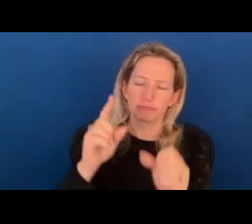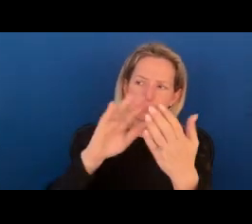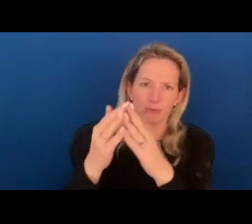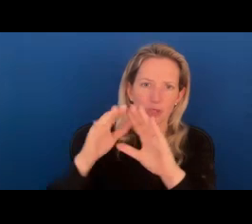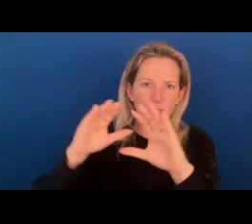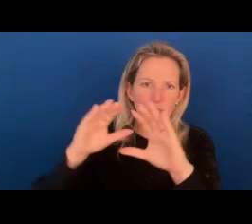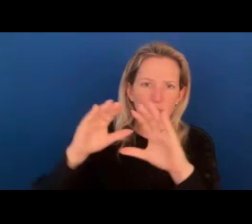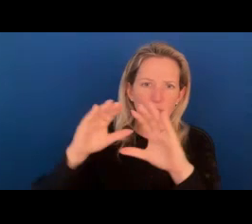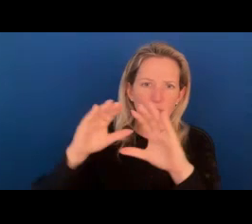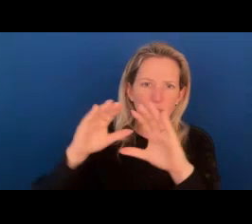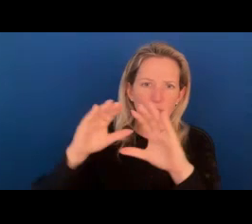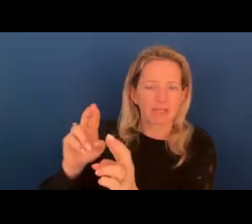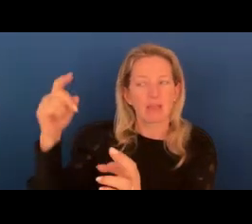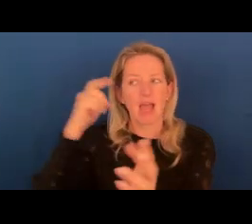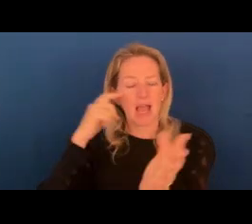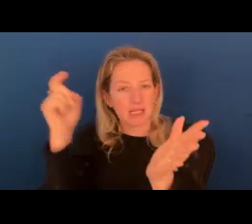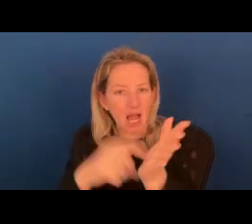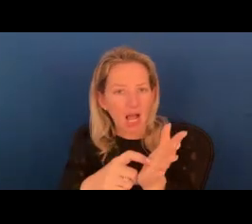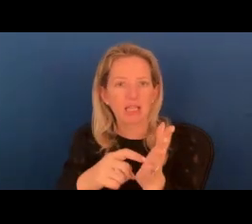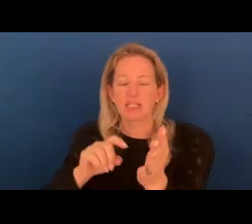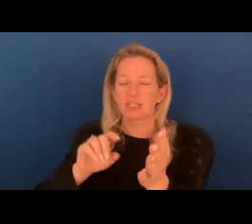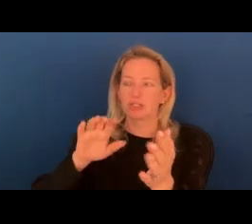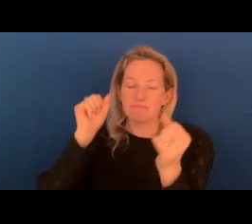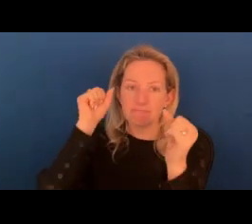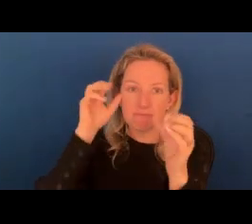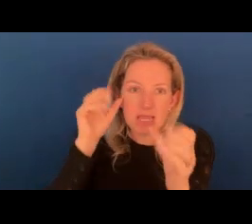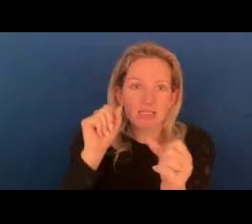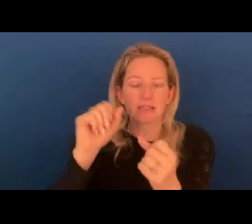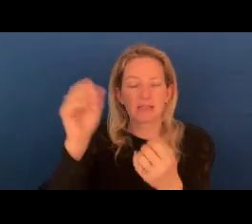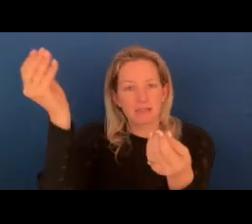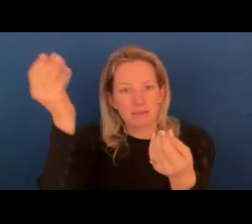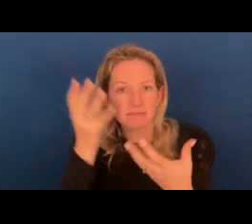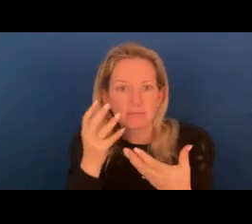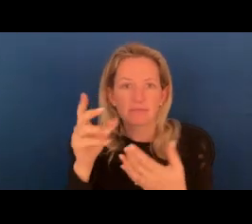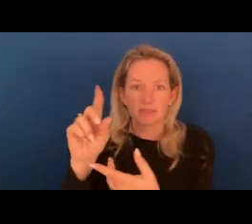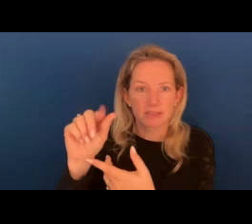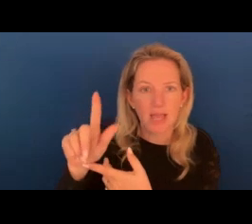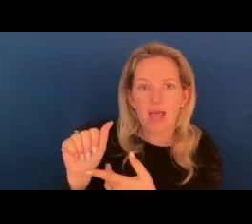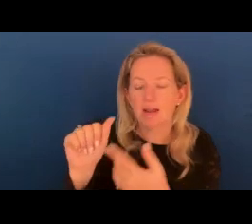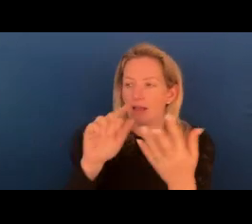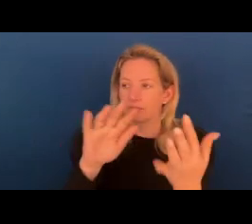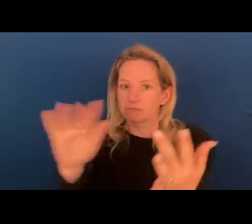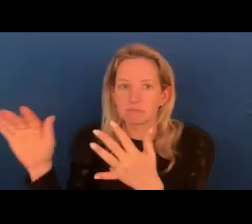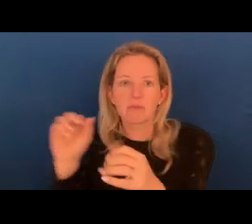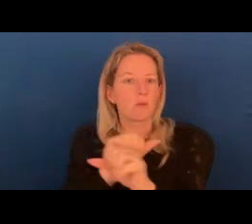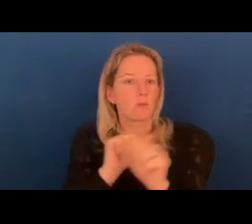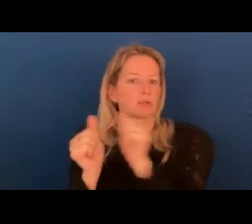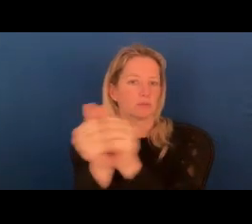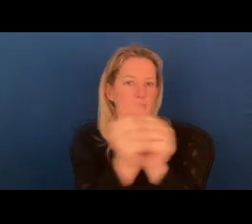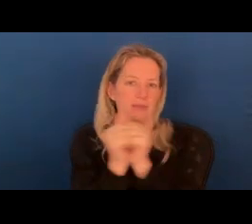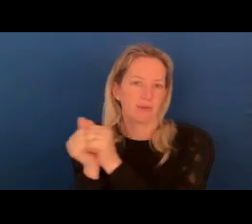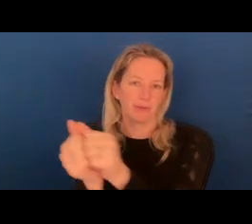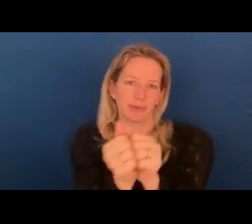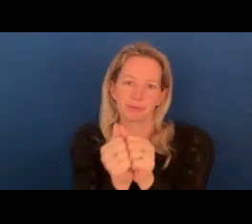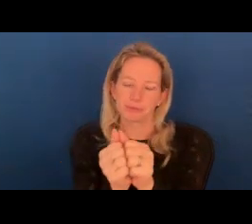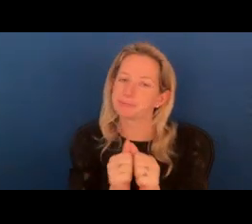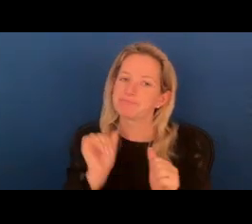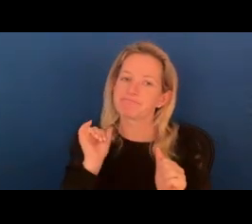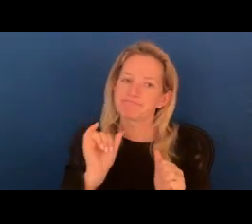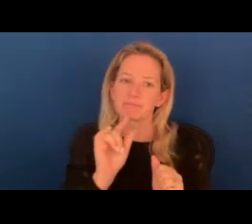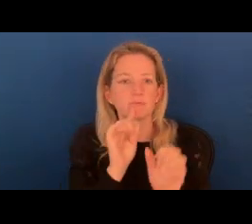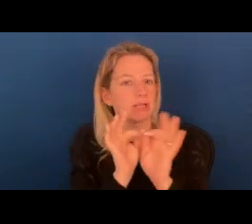you acknowledge all the amazing amount of data and information that they have, and you work together on it. And it's really important to make sure that